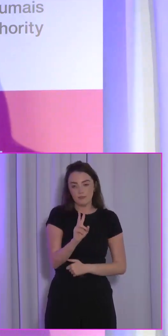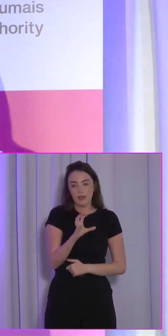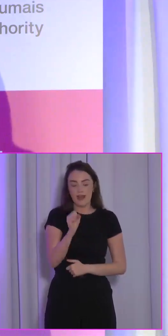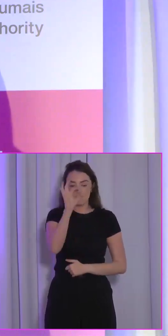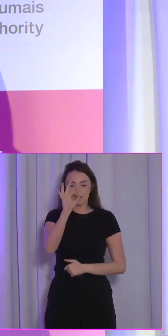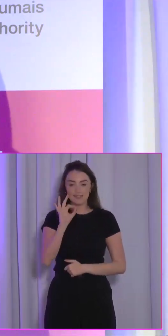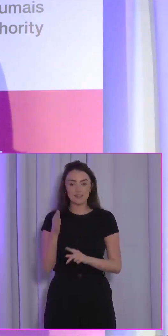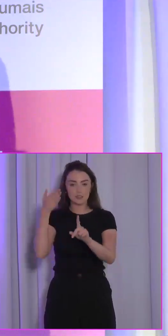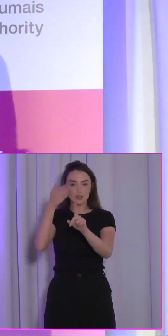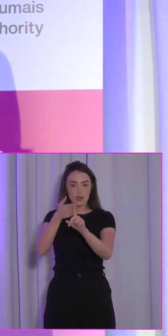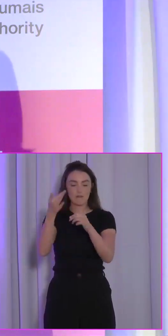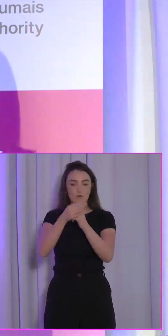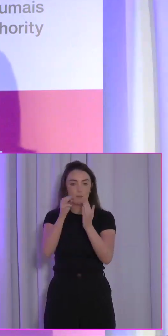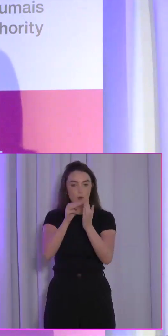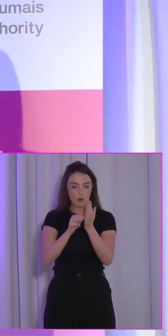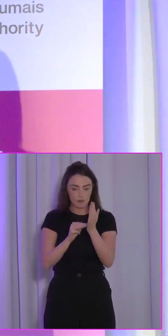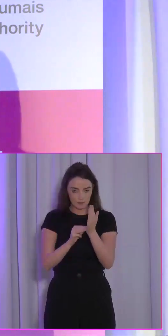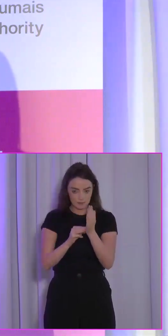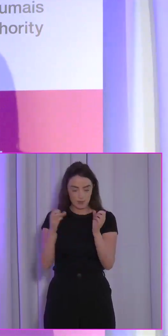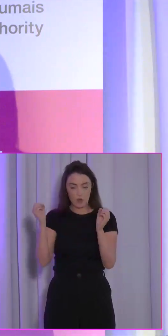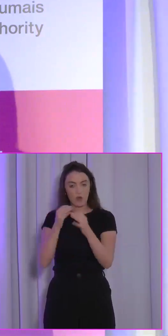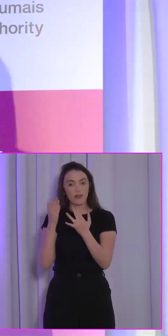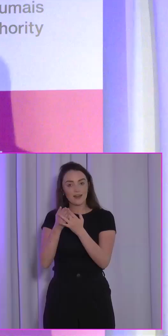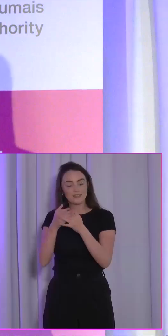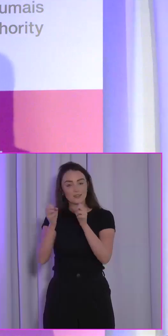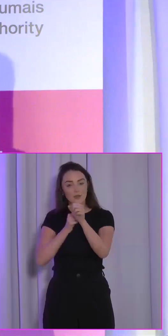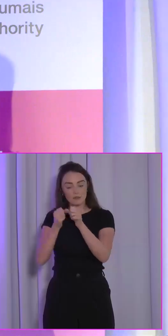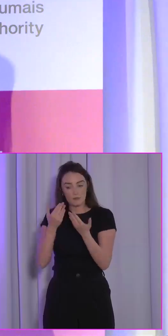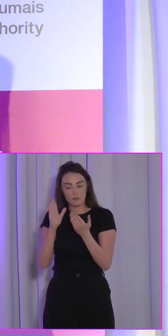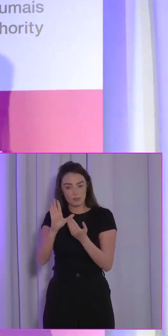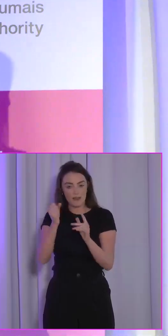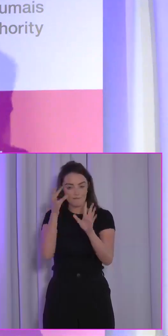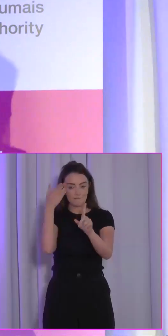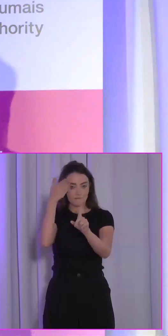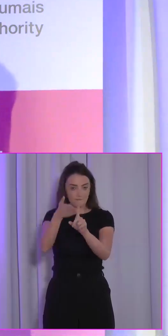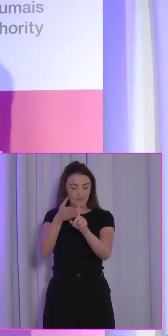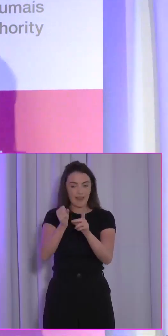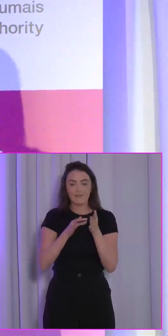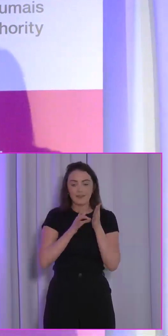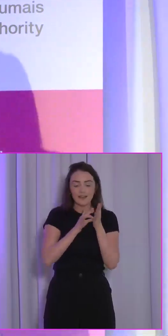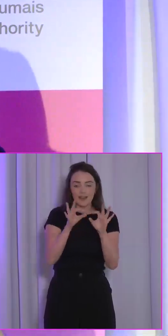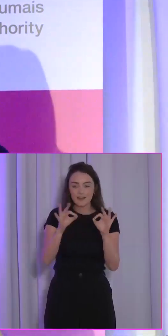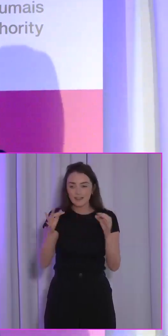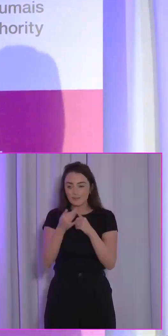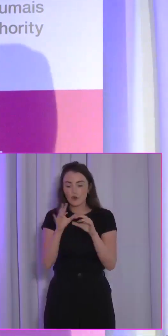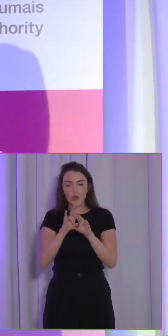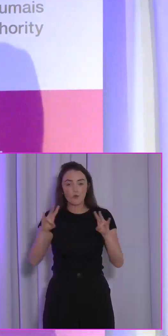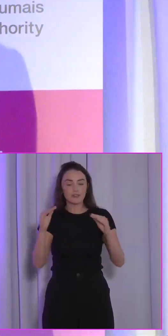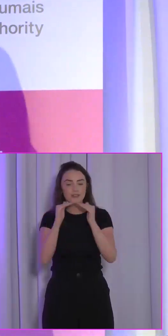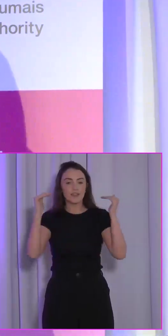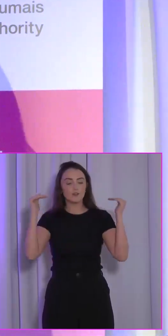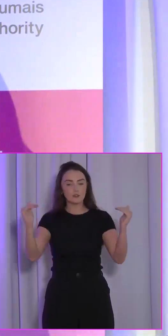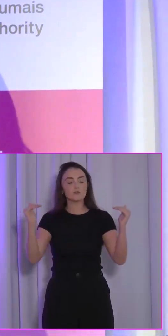percentage targets of programming that must carry each of those access services. They provide guidance on the quality standards that apply to those